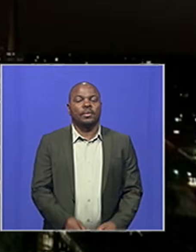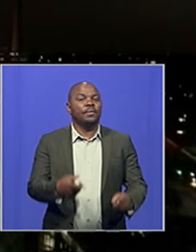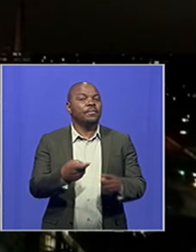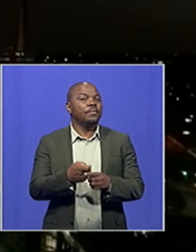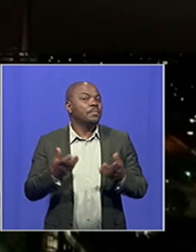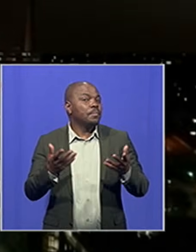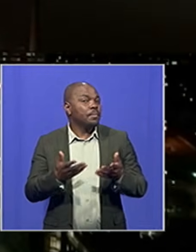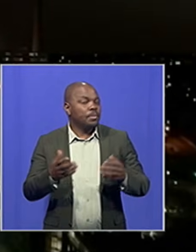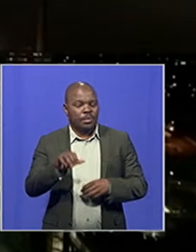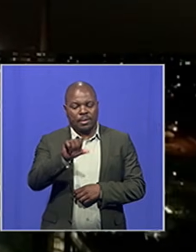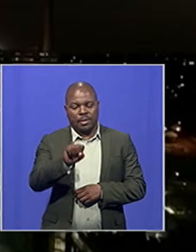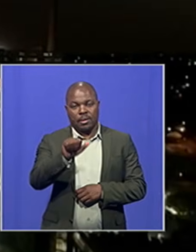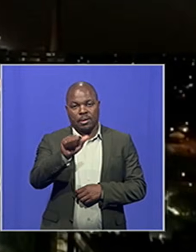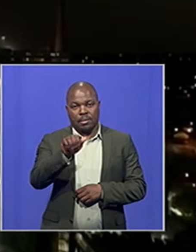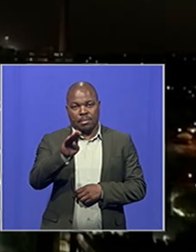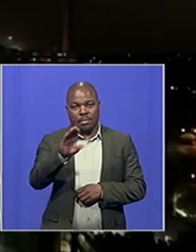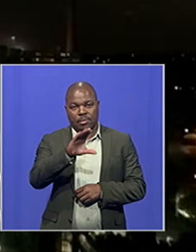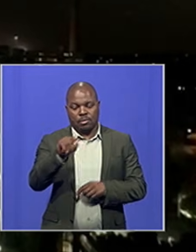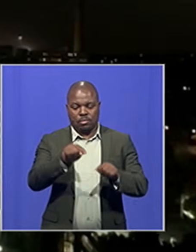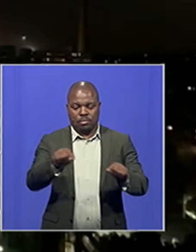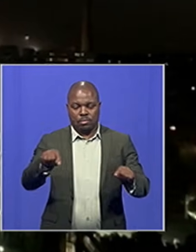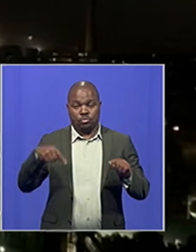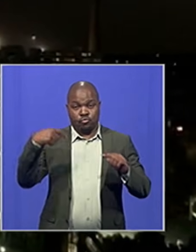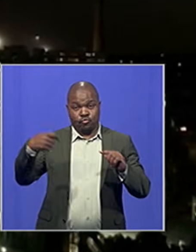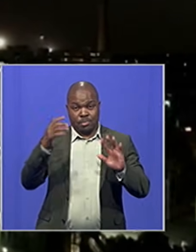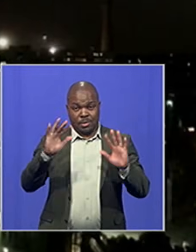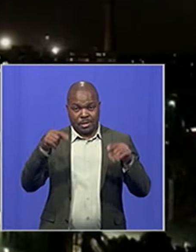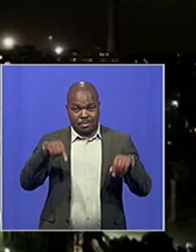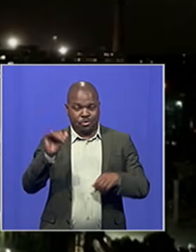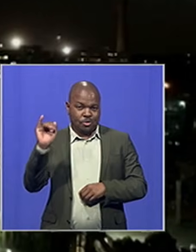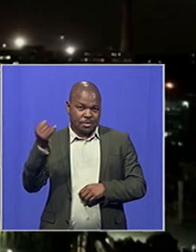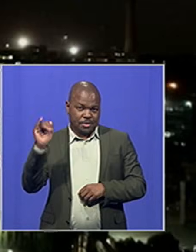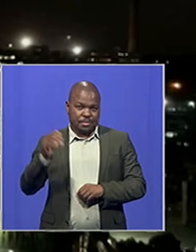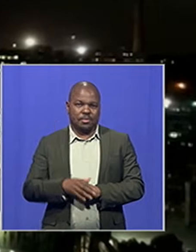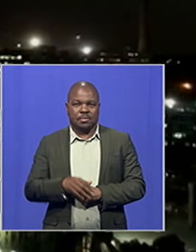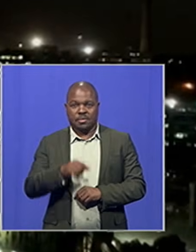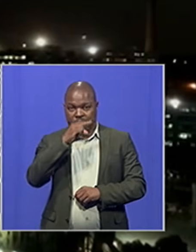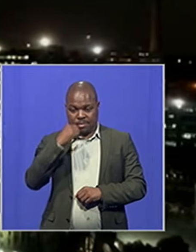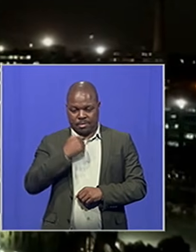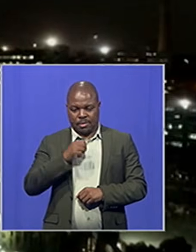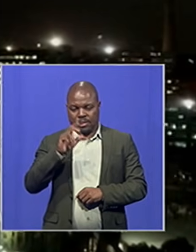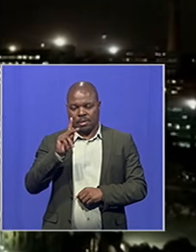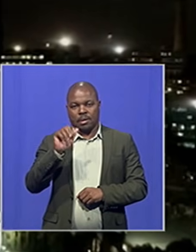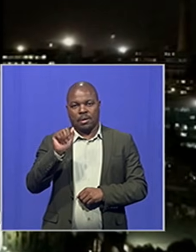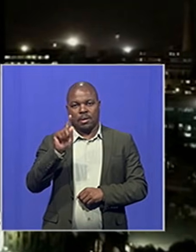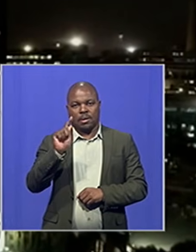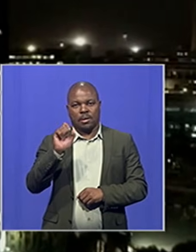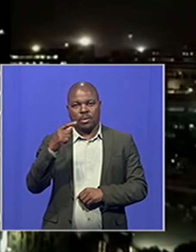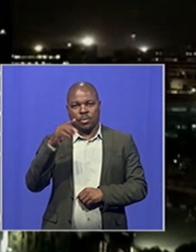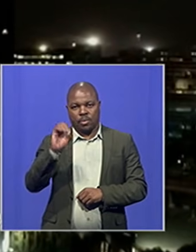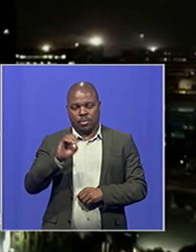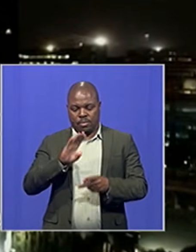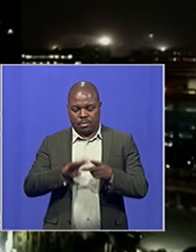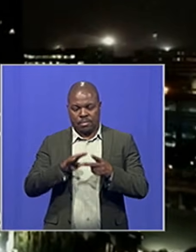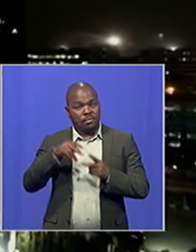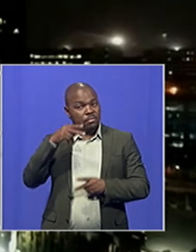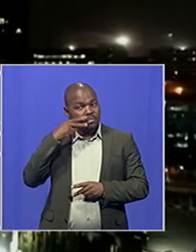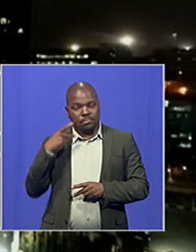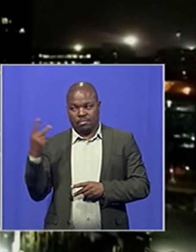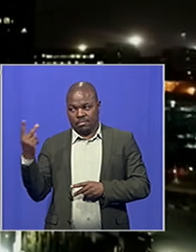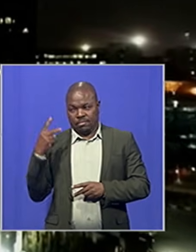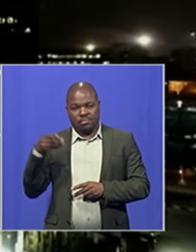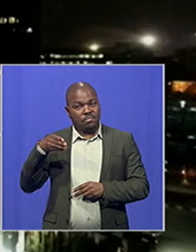Ka tlhamalalo go tswa SABC Studio 10 Auckland Park Johannesburg nna ka tle go musielele le Auguste Letlalo re go